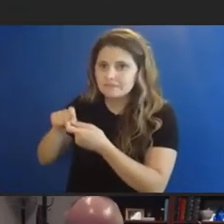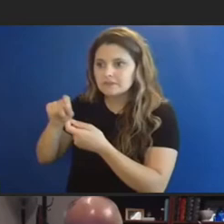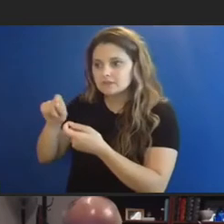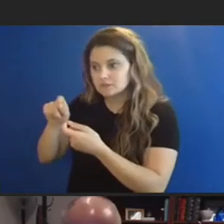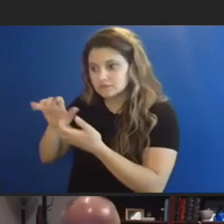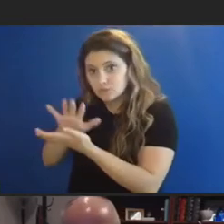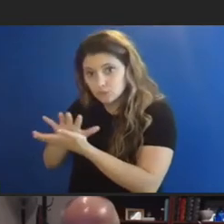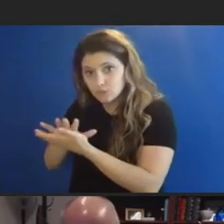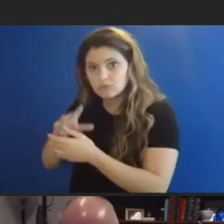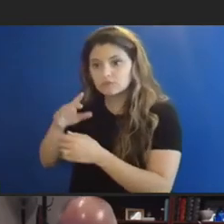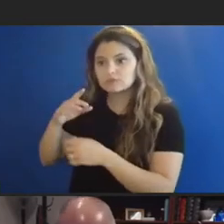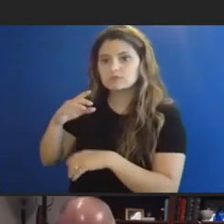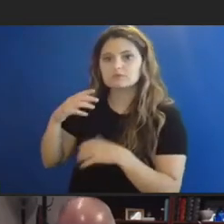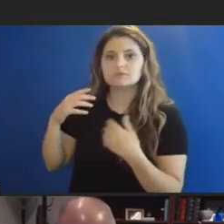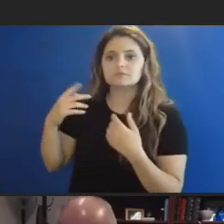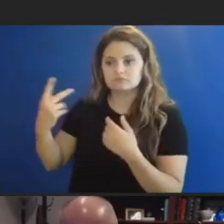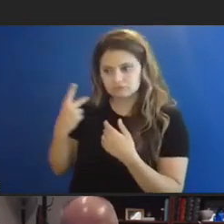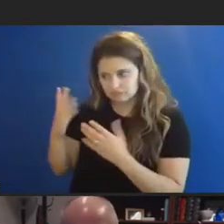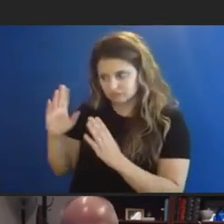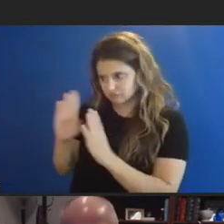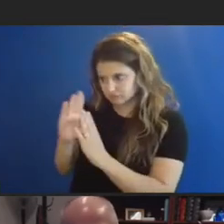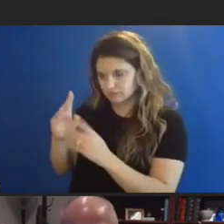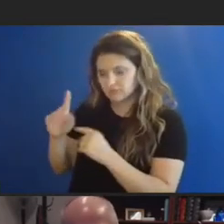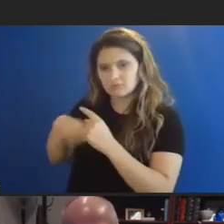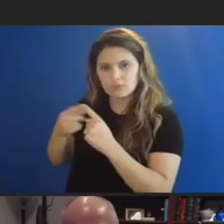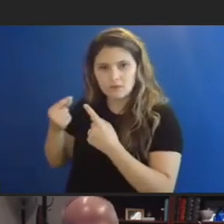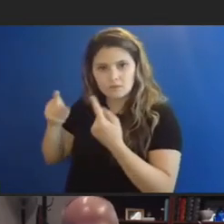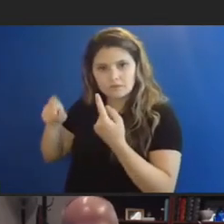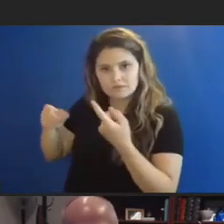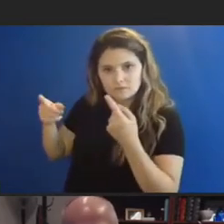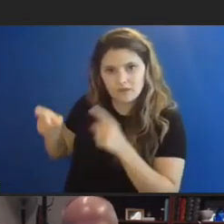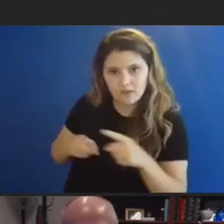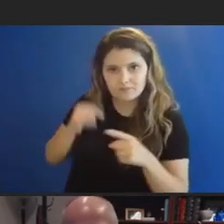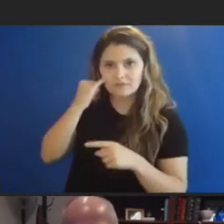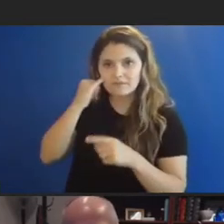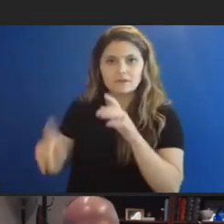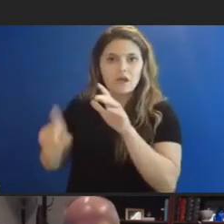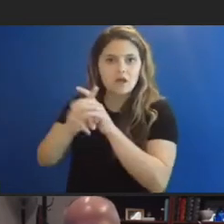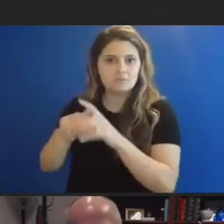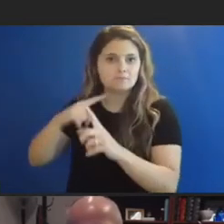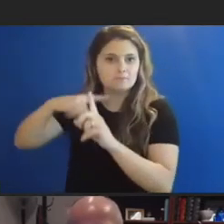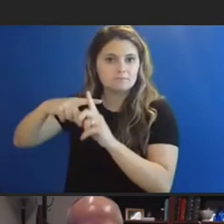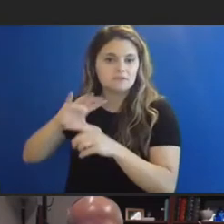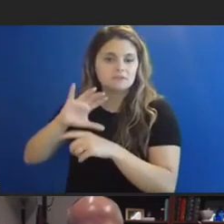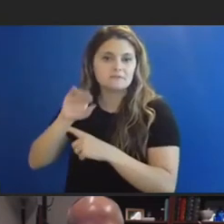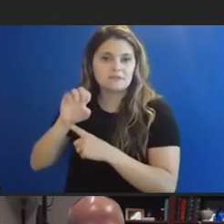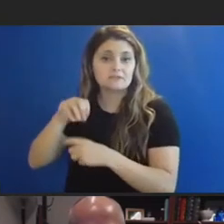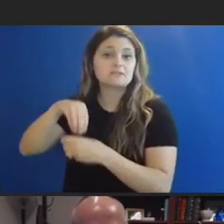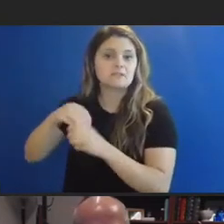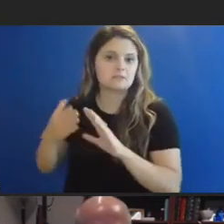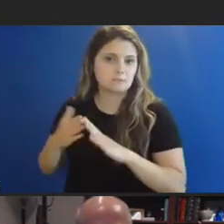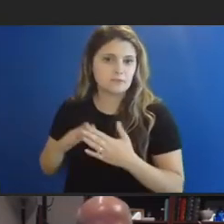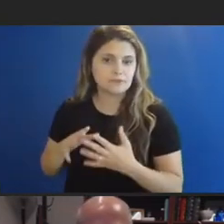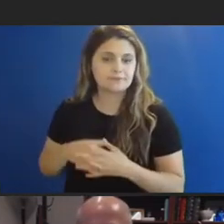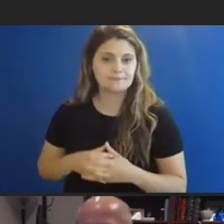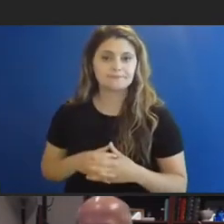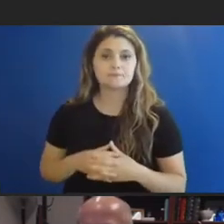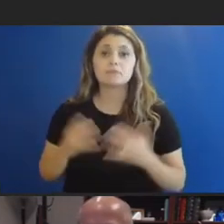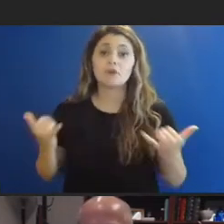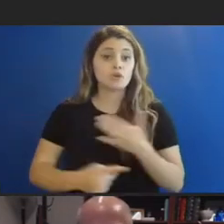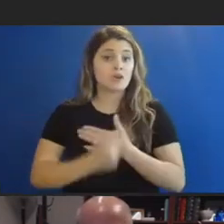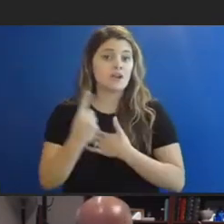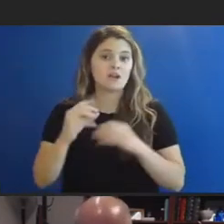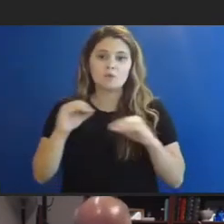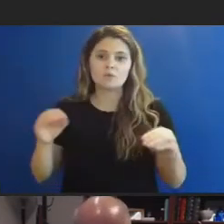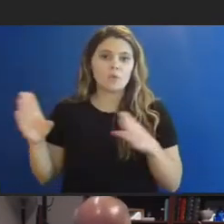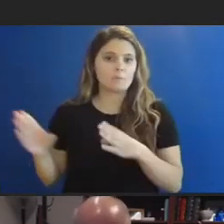and the health department on what needs to happen if there's a positive case in the community. At this time, there are no plans